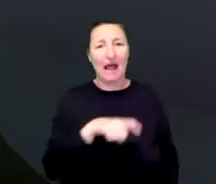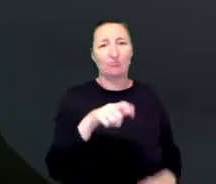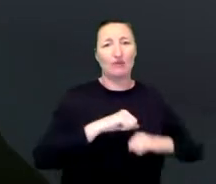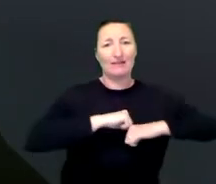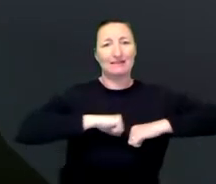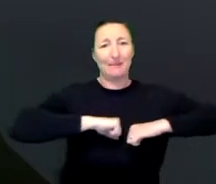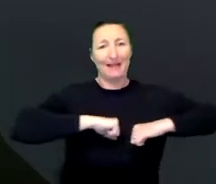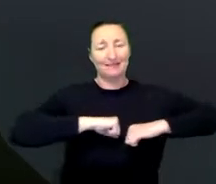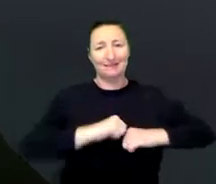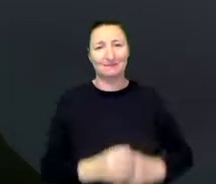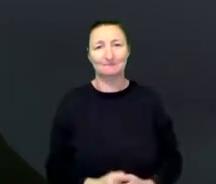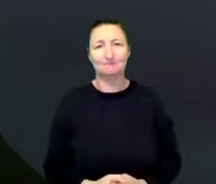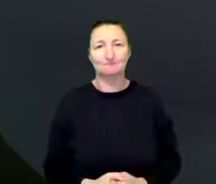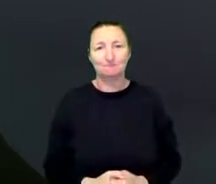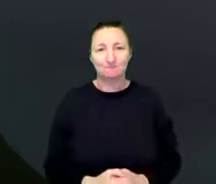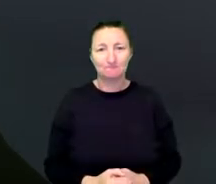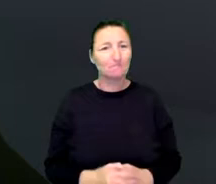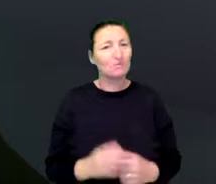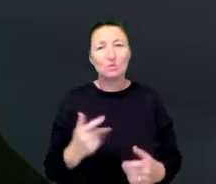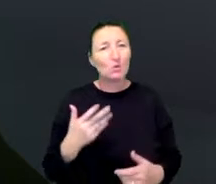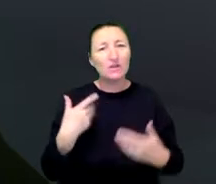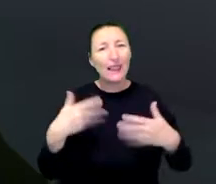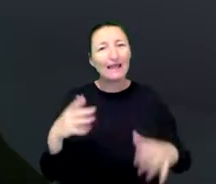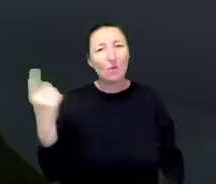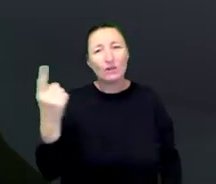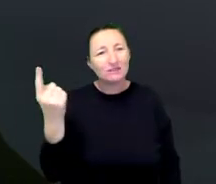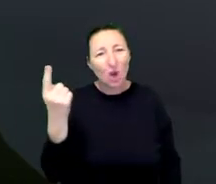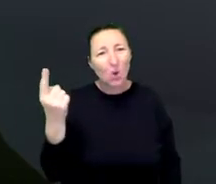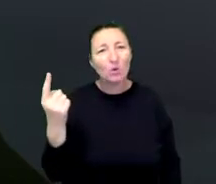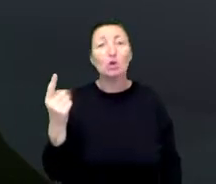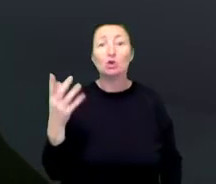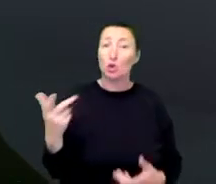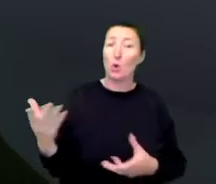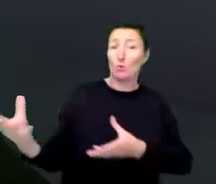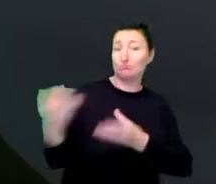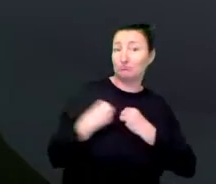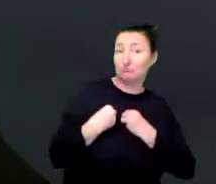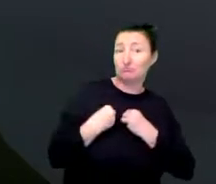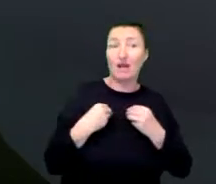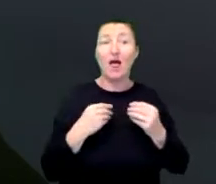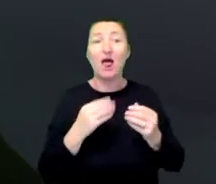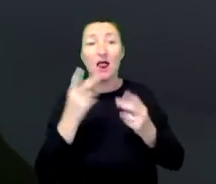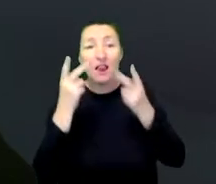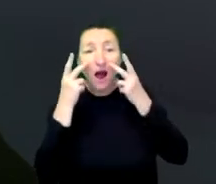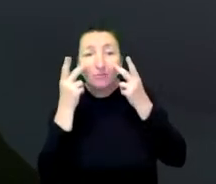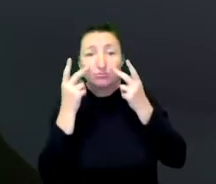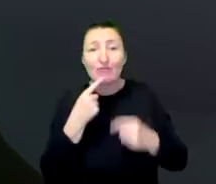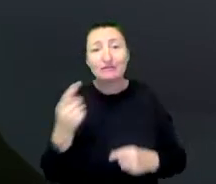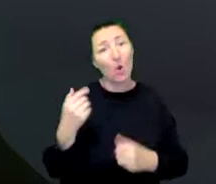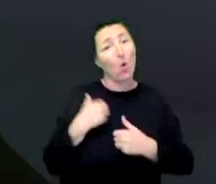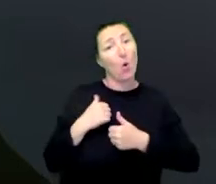leave a lone star to wither and die, the librarian raised the orb as their companion. The orb is as curious as they are